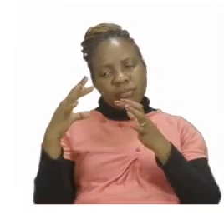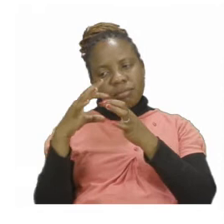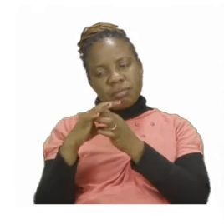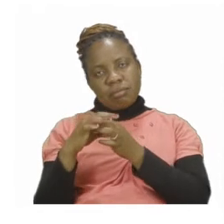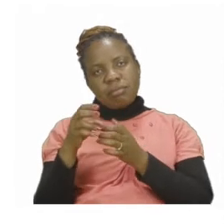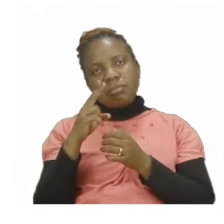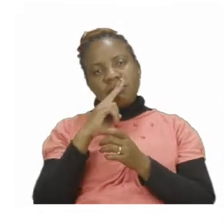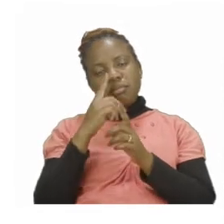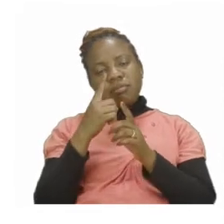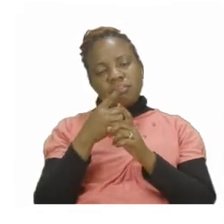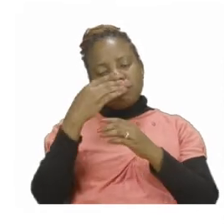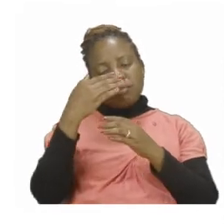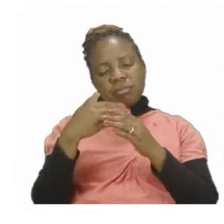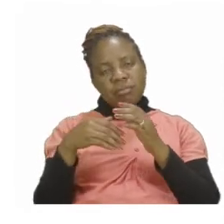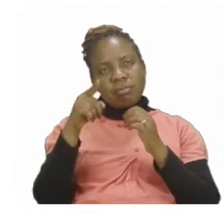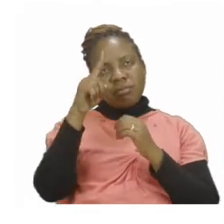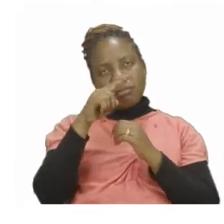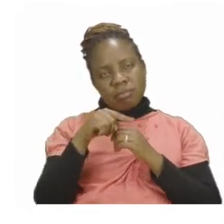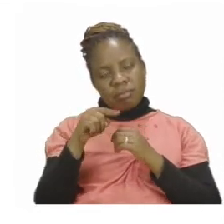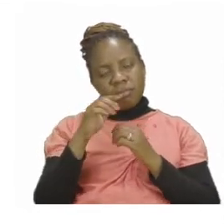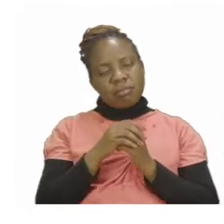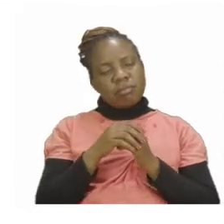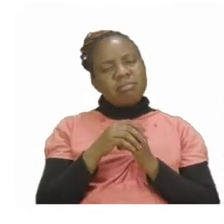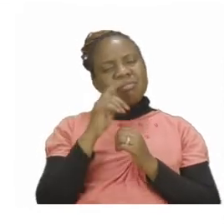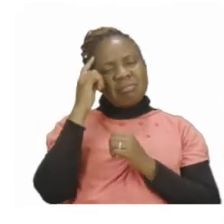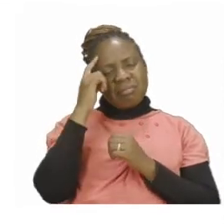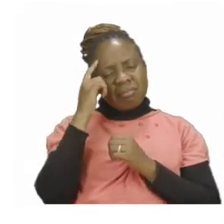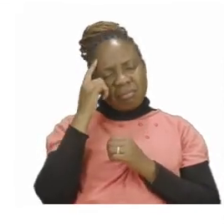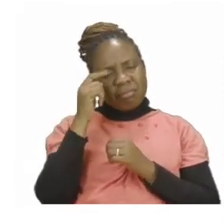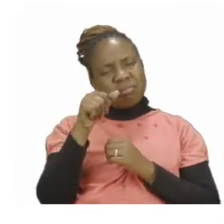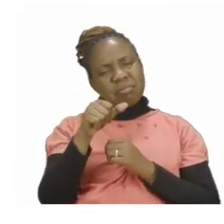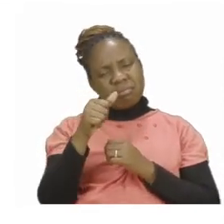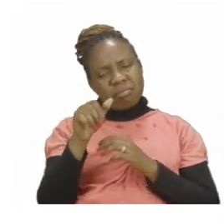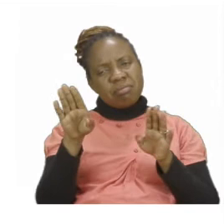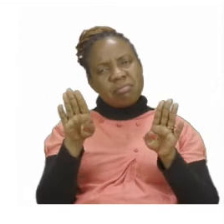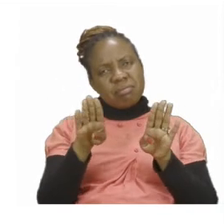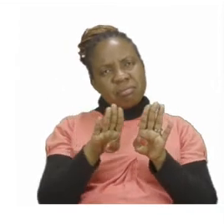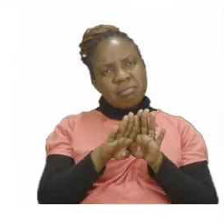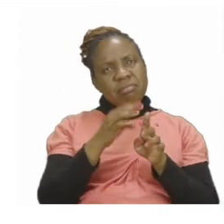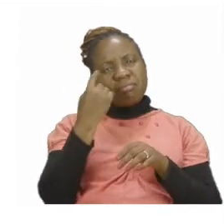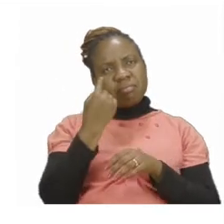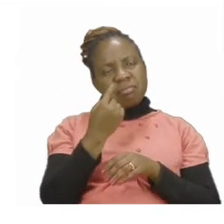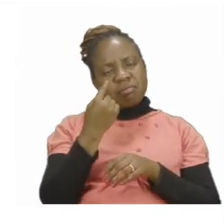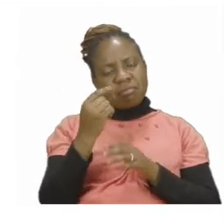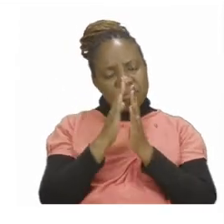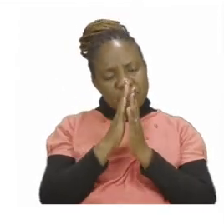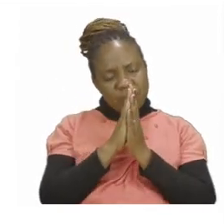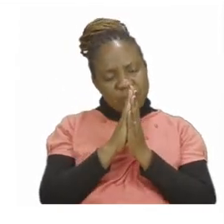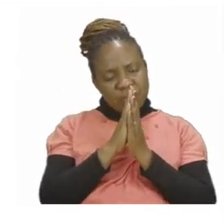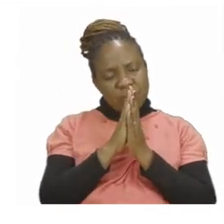everyone, I think you can do the rest all on your own. Please make sure that you look at the